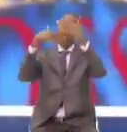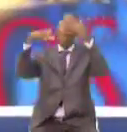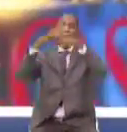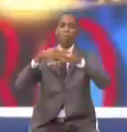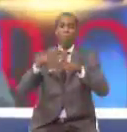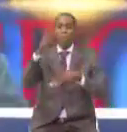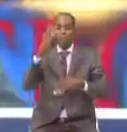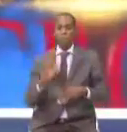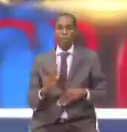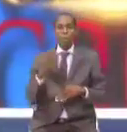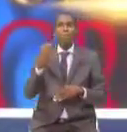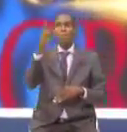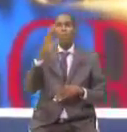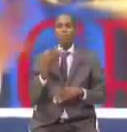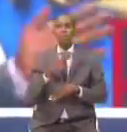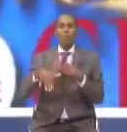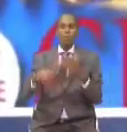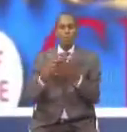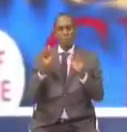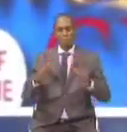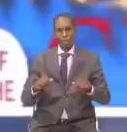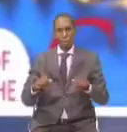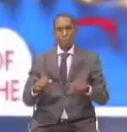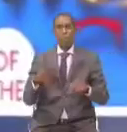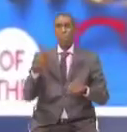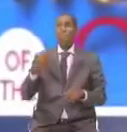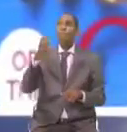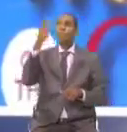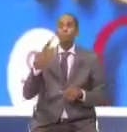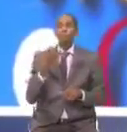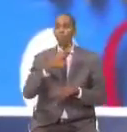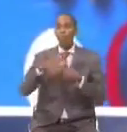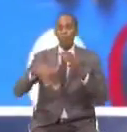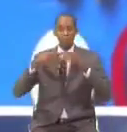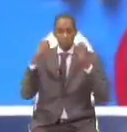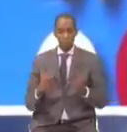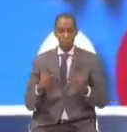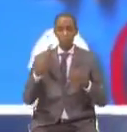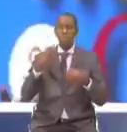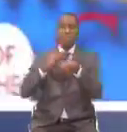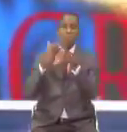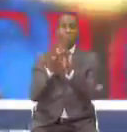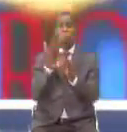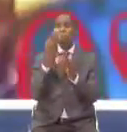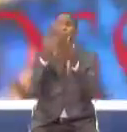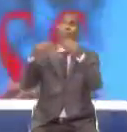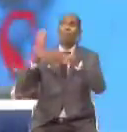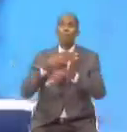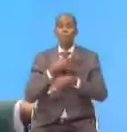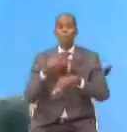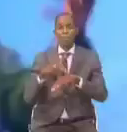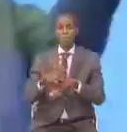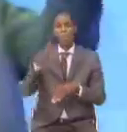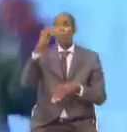of all possibilities. God, the God of all power. God, the creator of the heavens and the earth. God, the